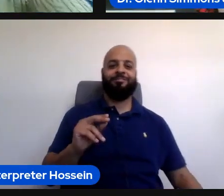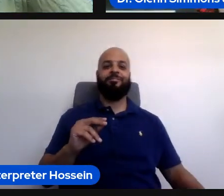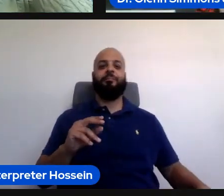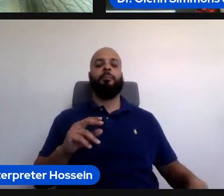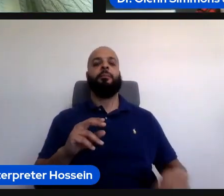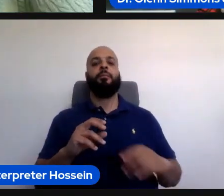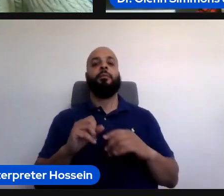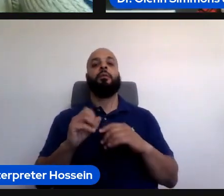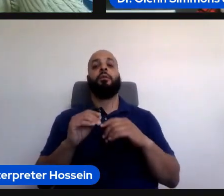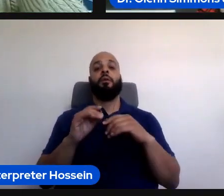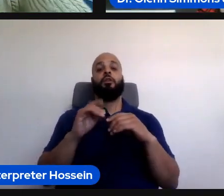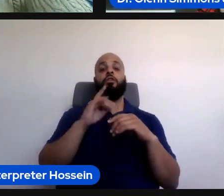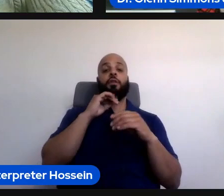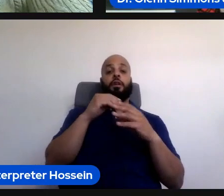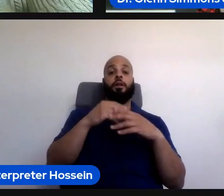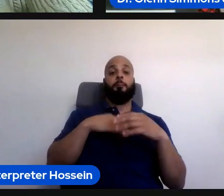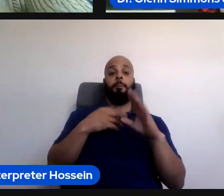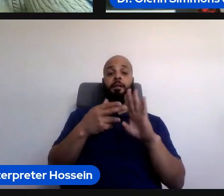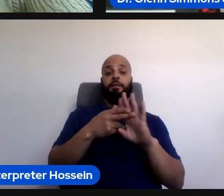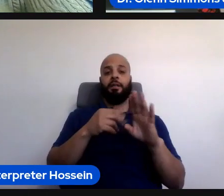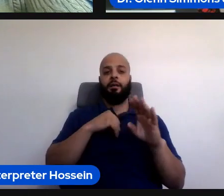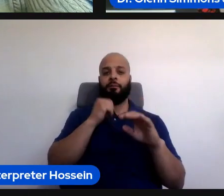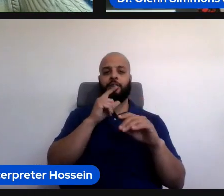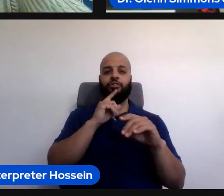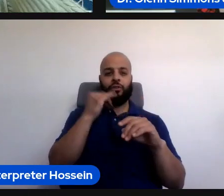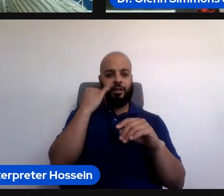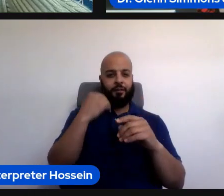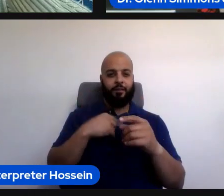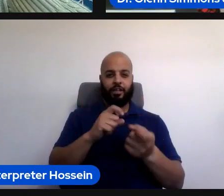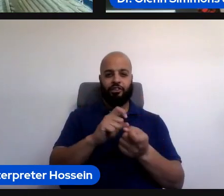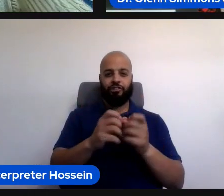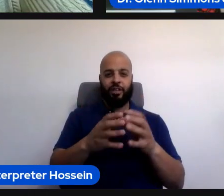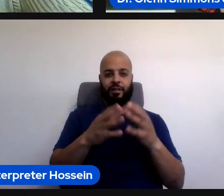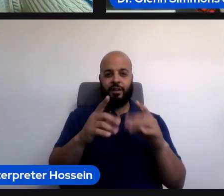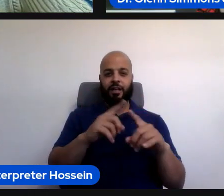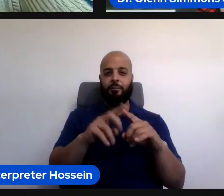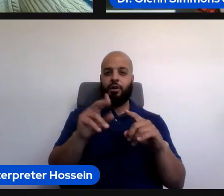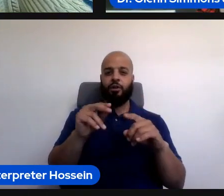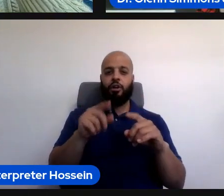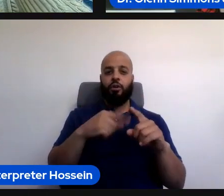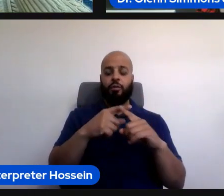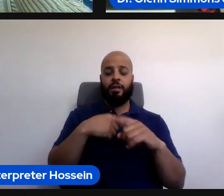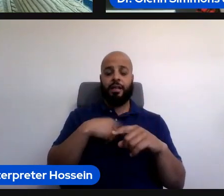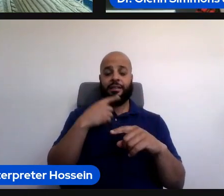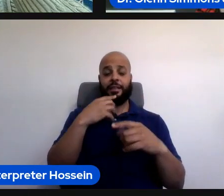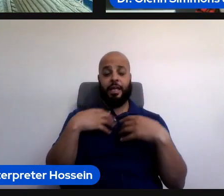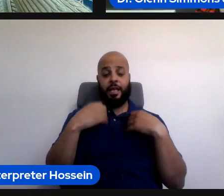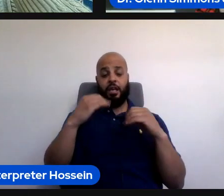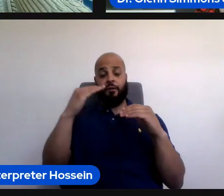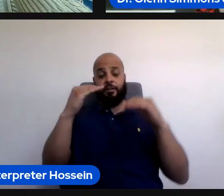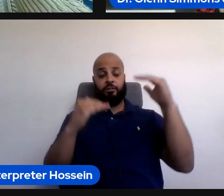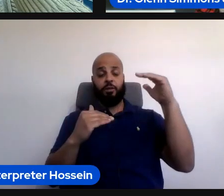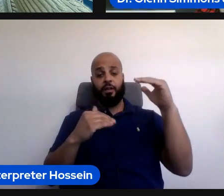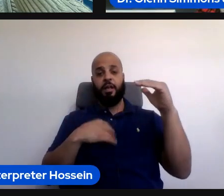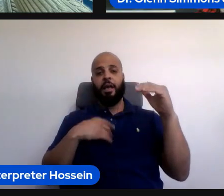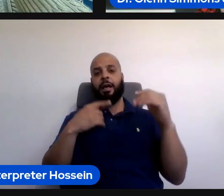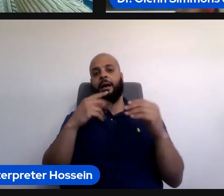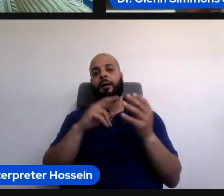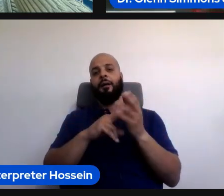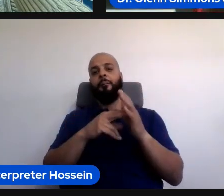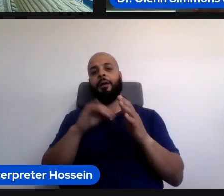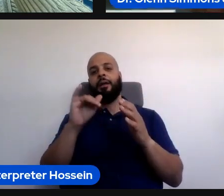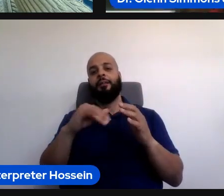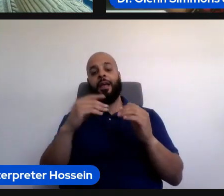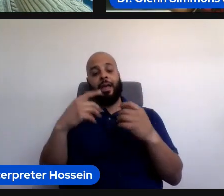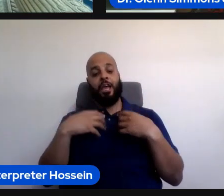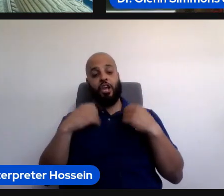So in my slide, I don't know if I changed it too much, but no. So when I say health disparities, I say that health disparities is